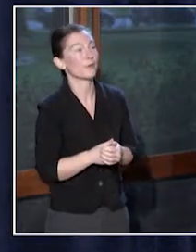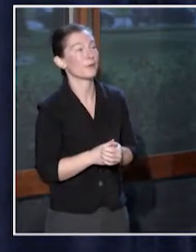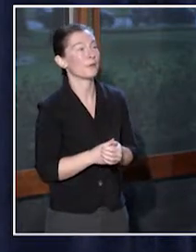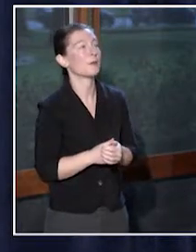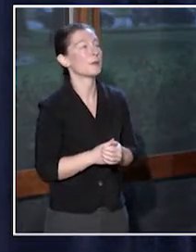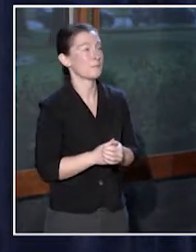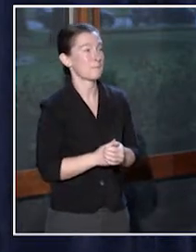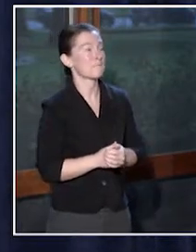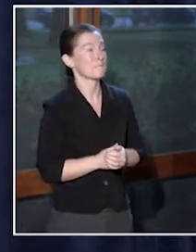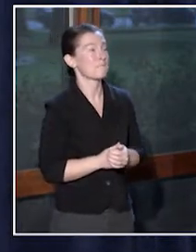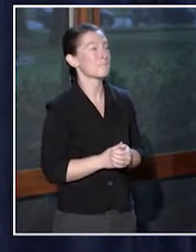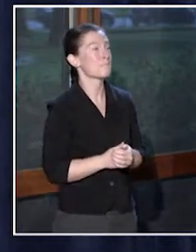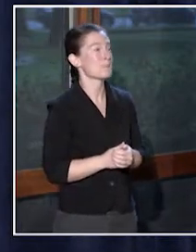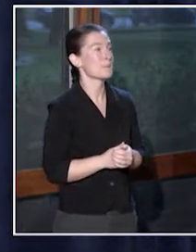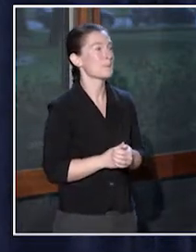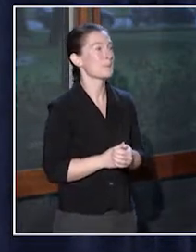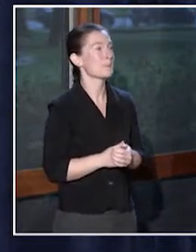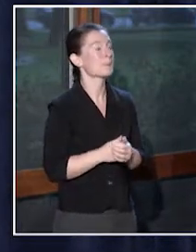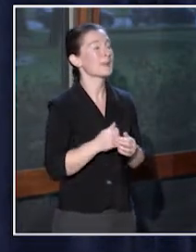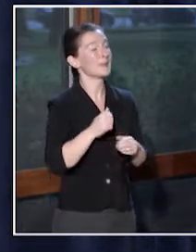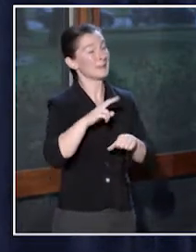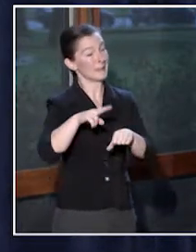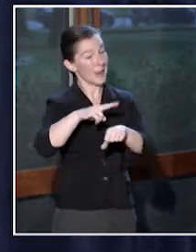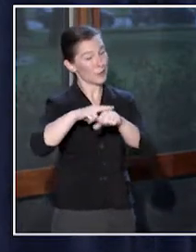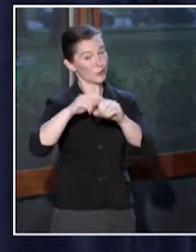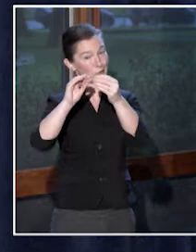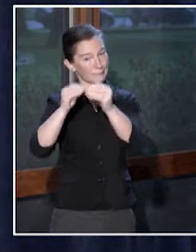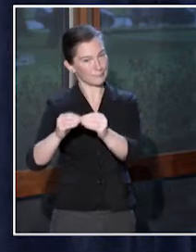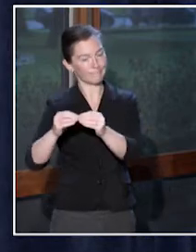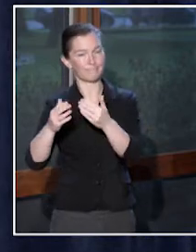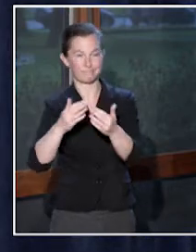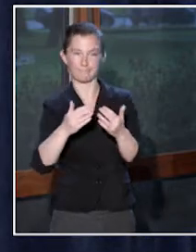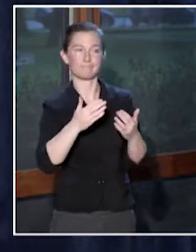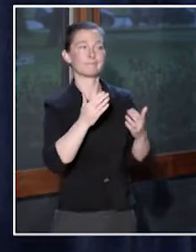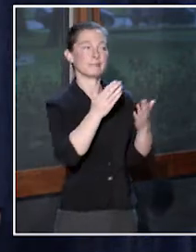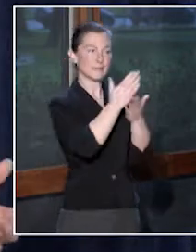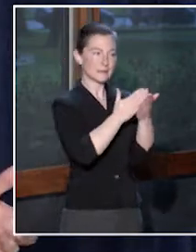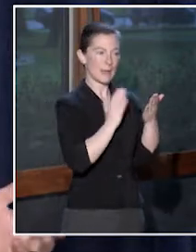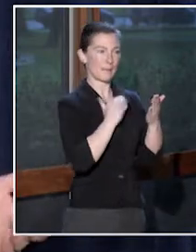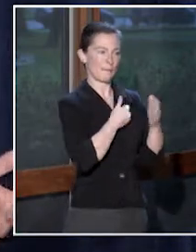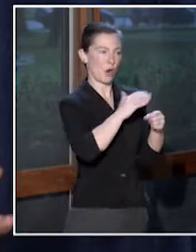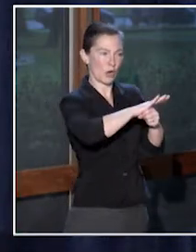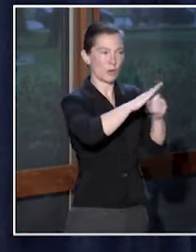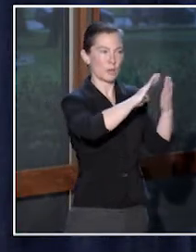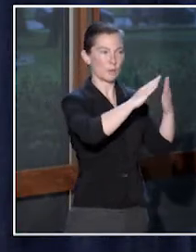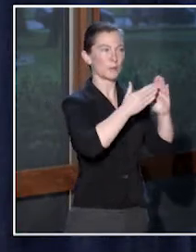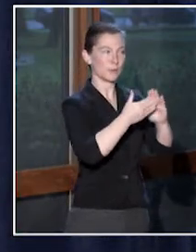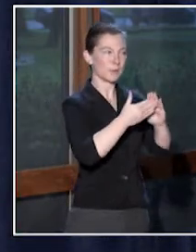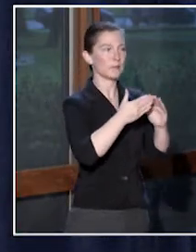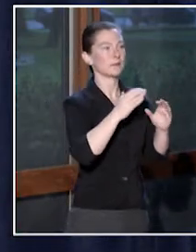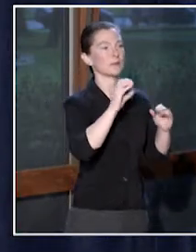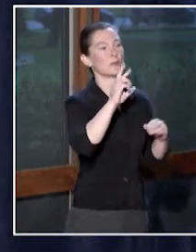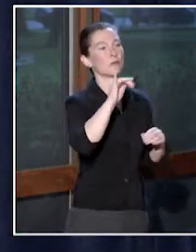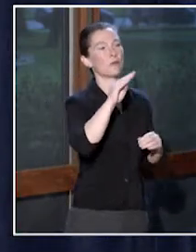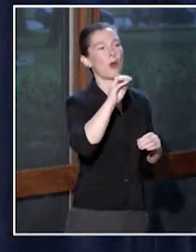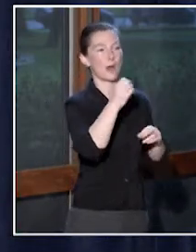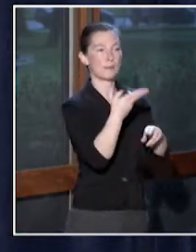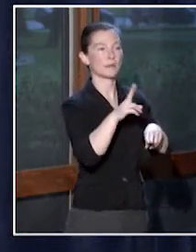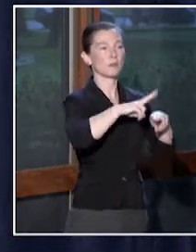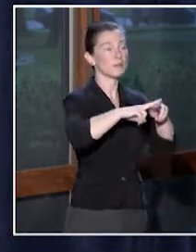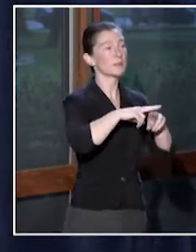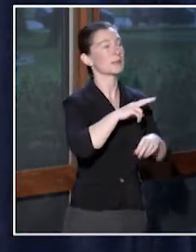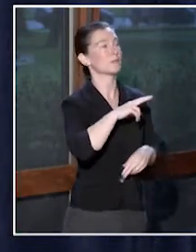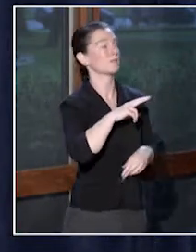crime statistics are also increasing rapidly in our own community. Person crimes, so that includes things like